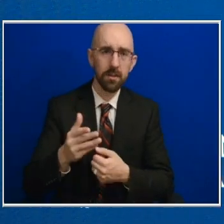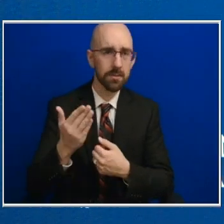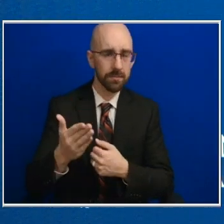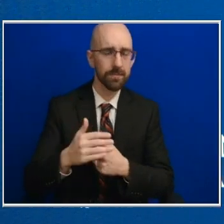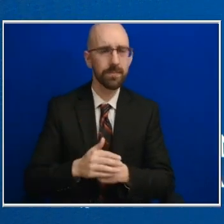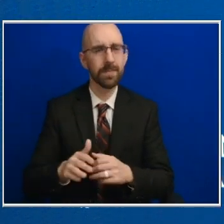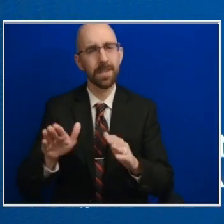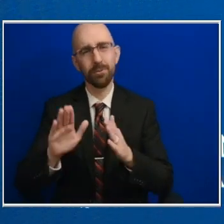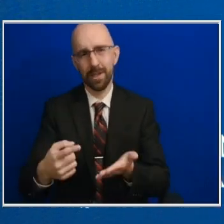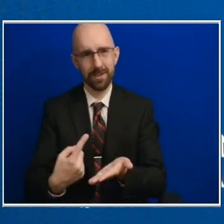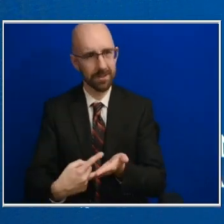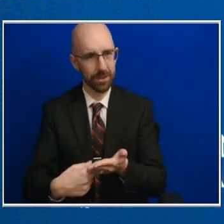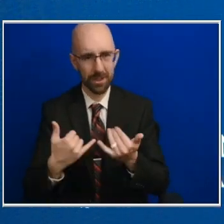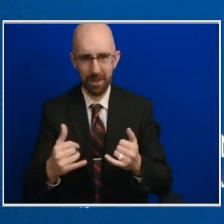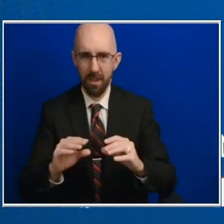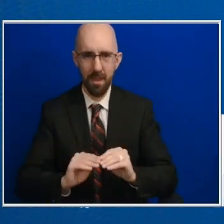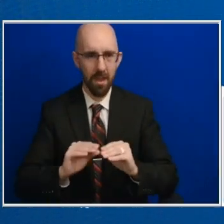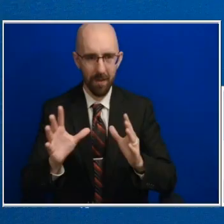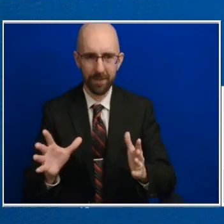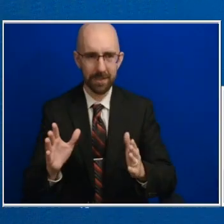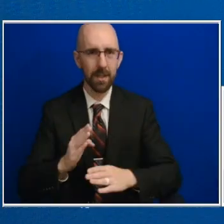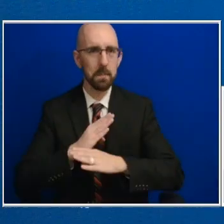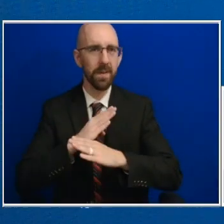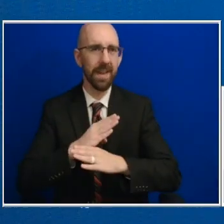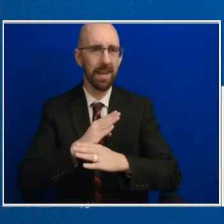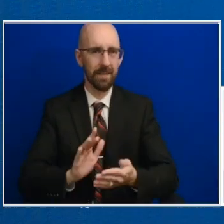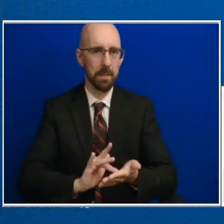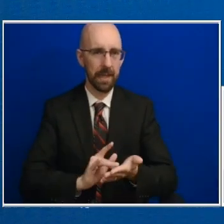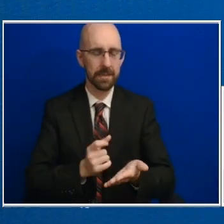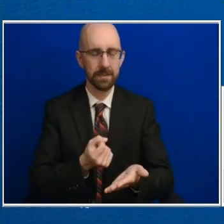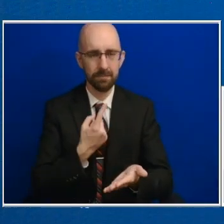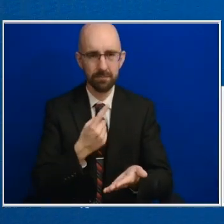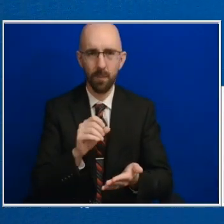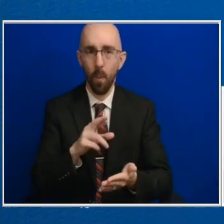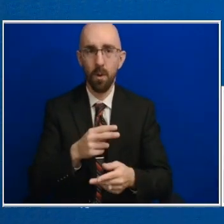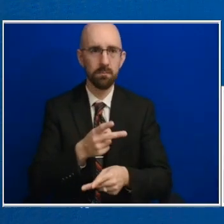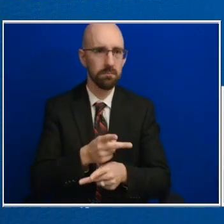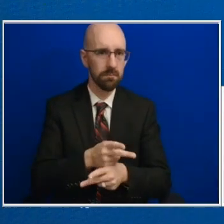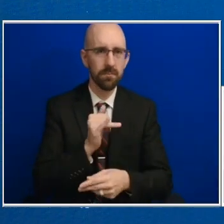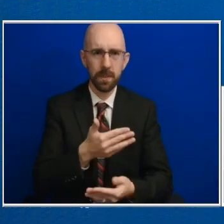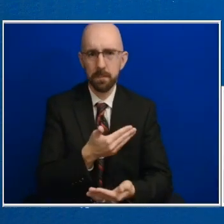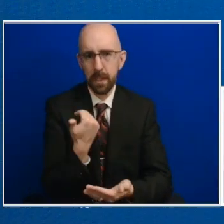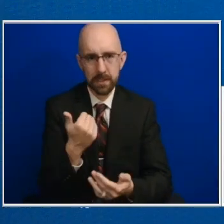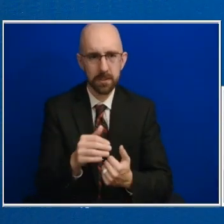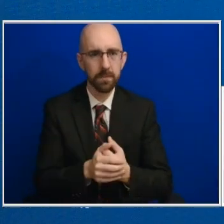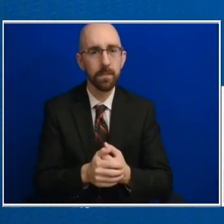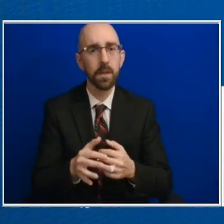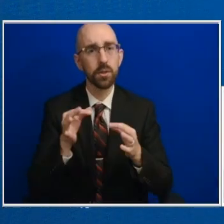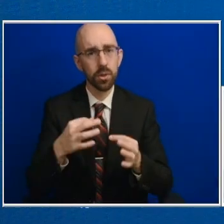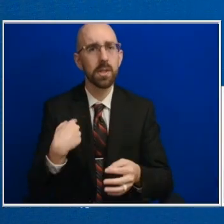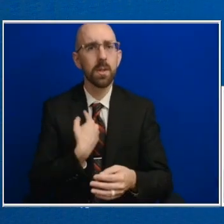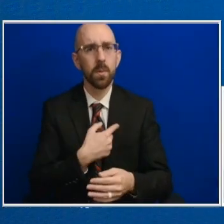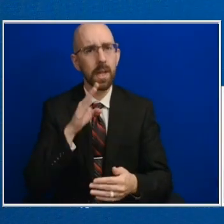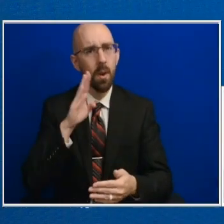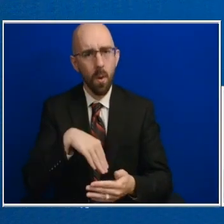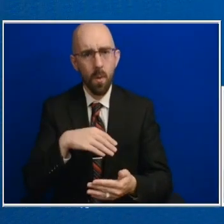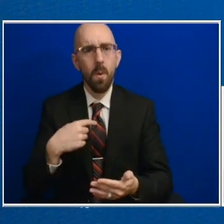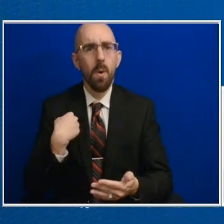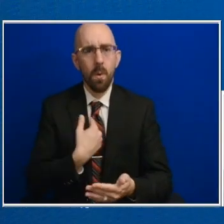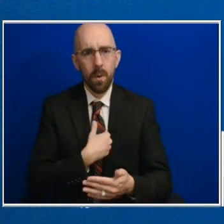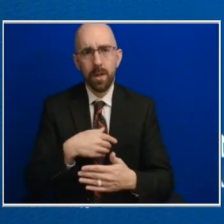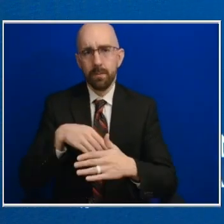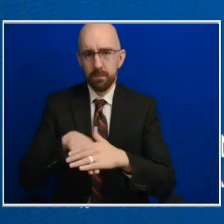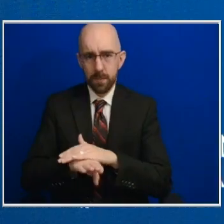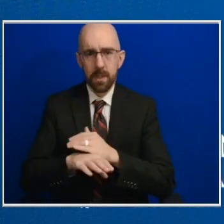today. Obviously, preventive medicine is best. Certainly, we know, again, that we are entering into respiratory